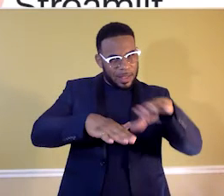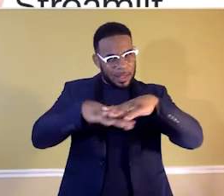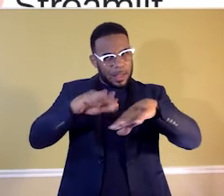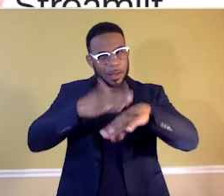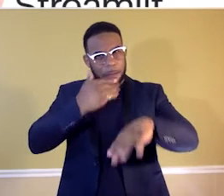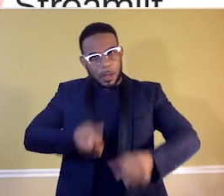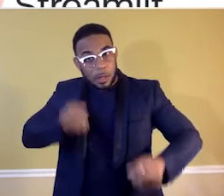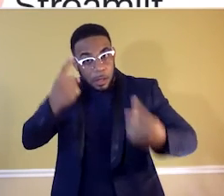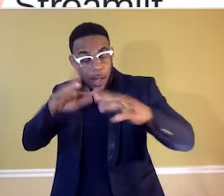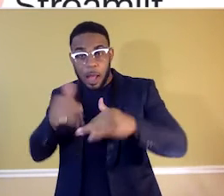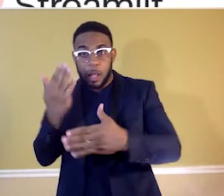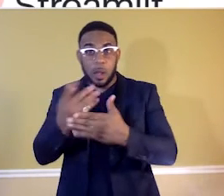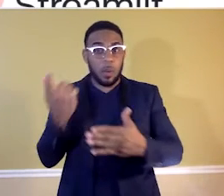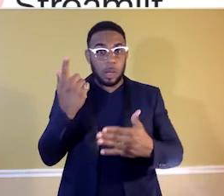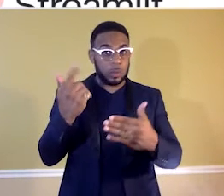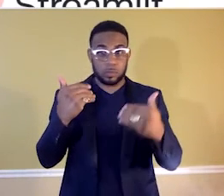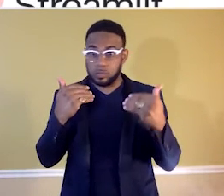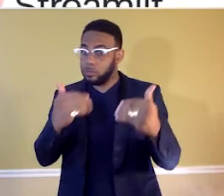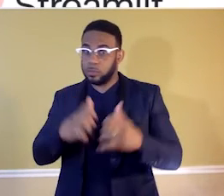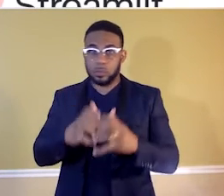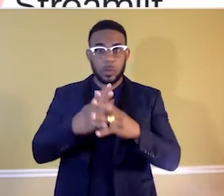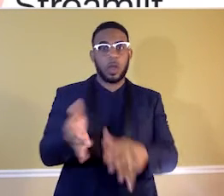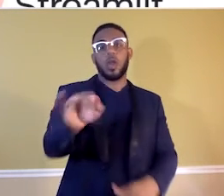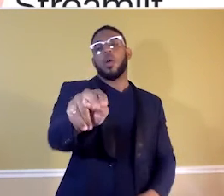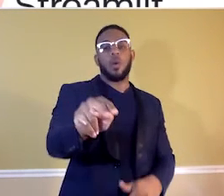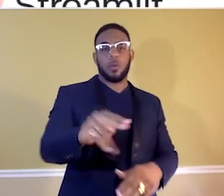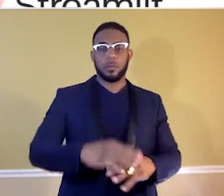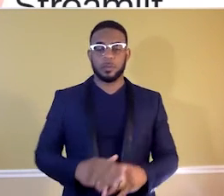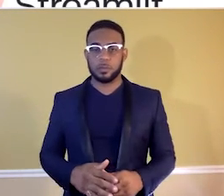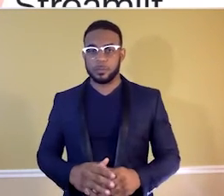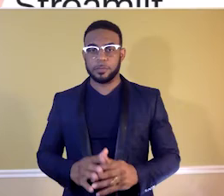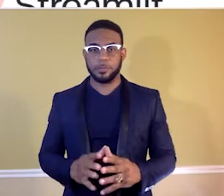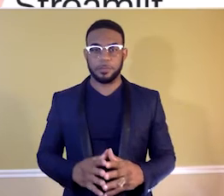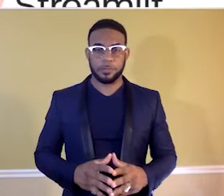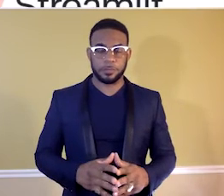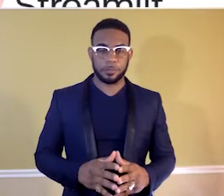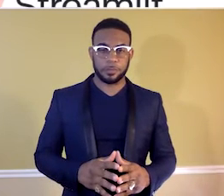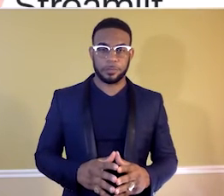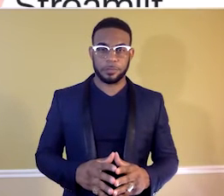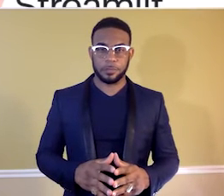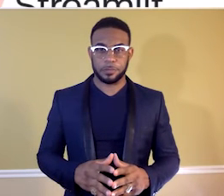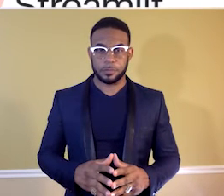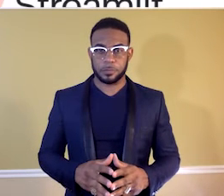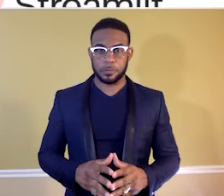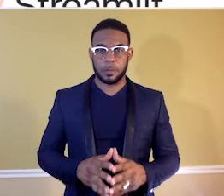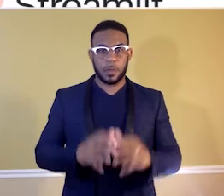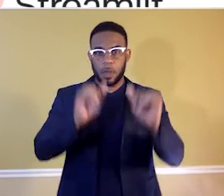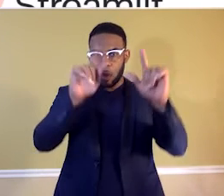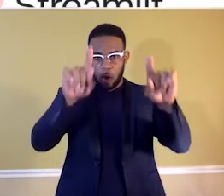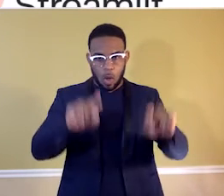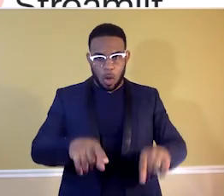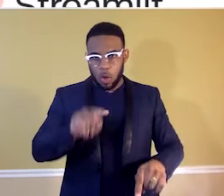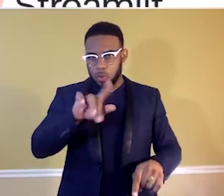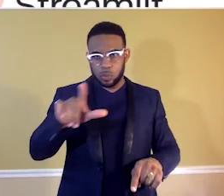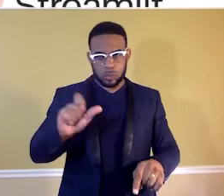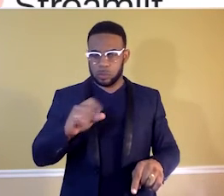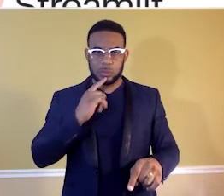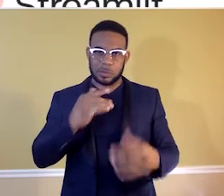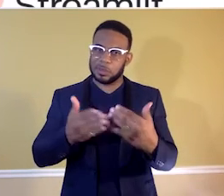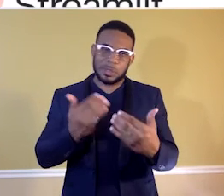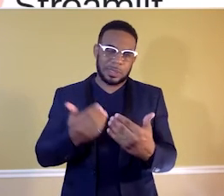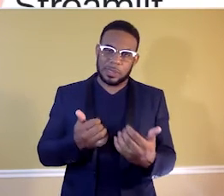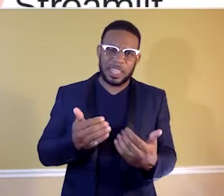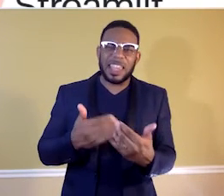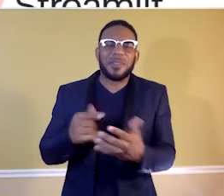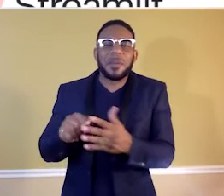better sense of how somebody would go about building their own platform or building their own application. All these tools make it very easy for even